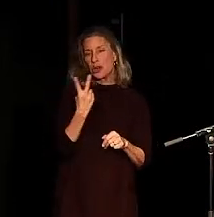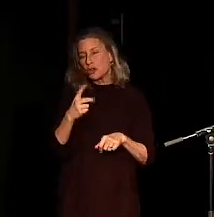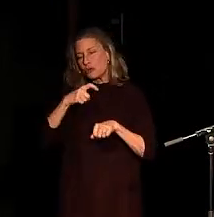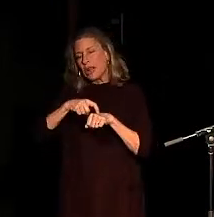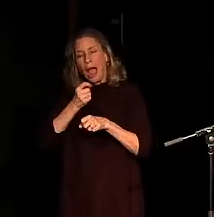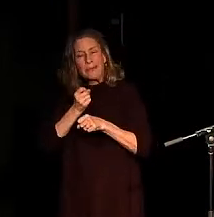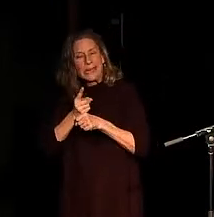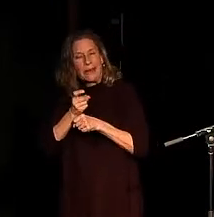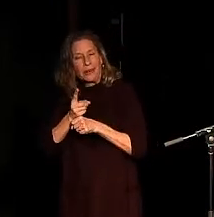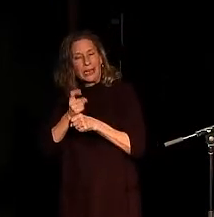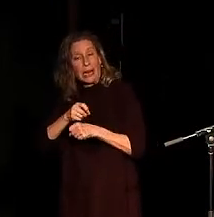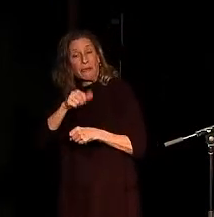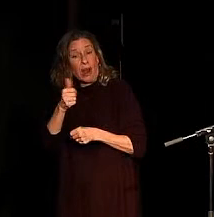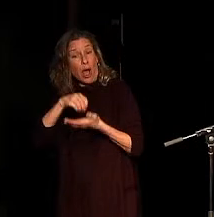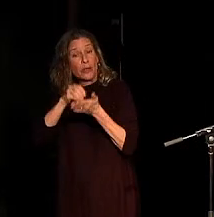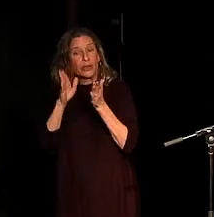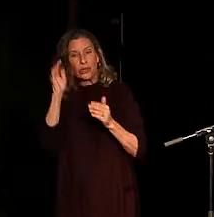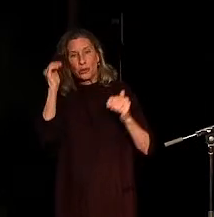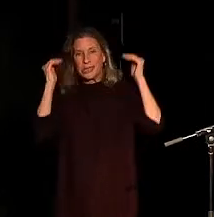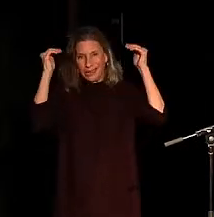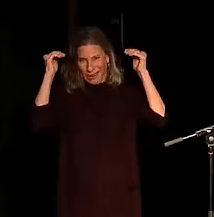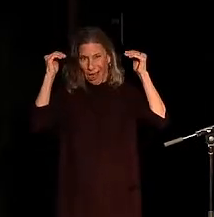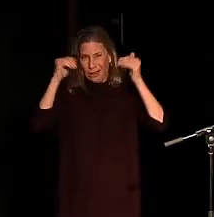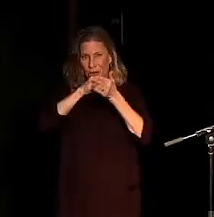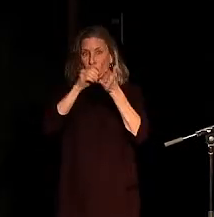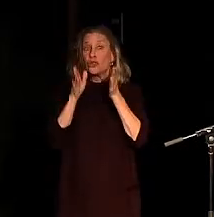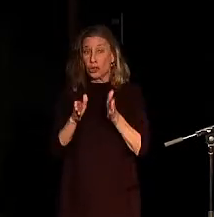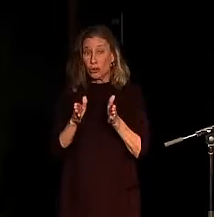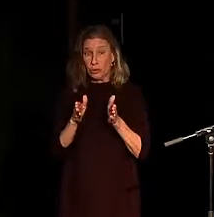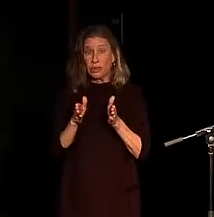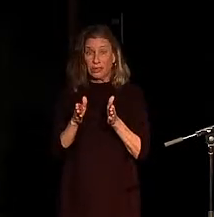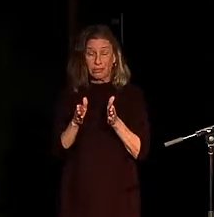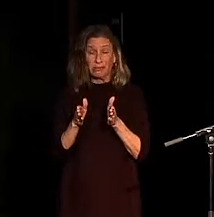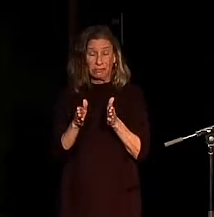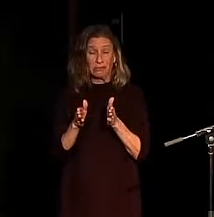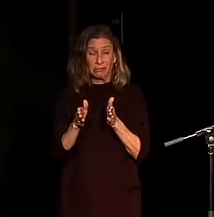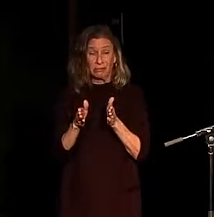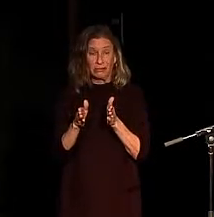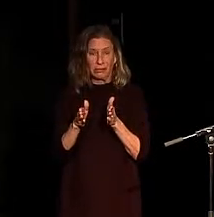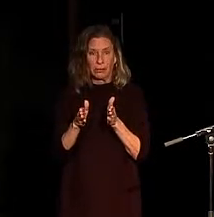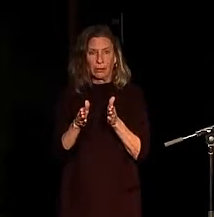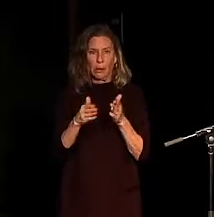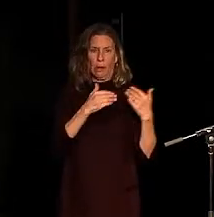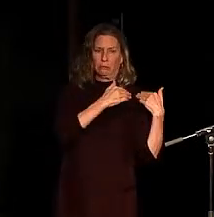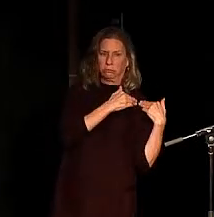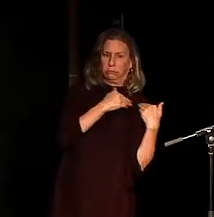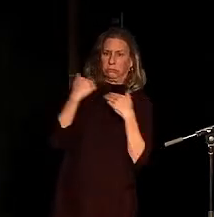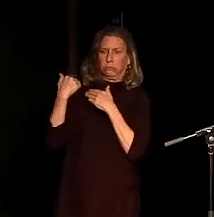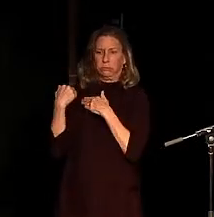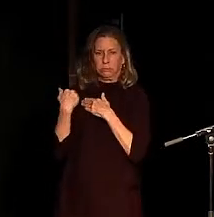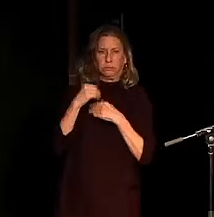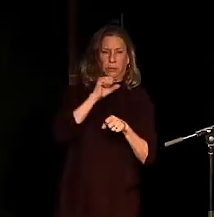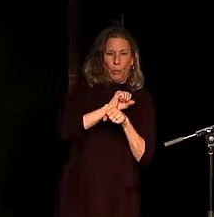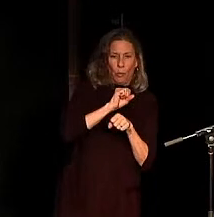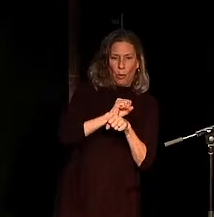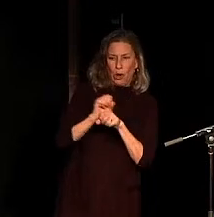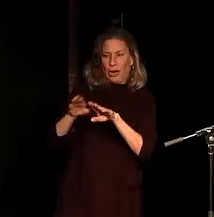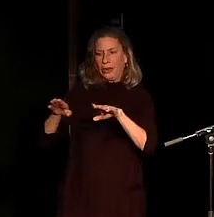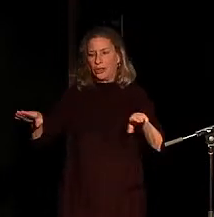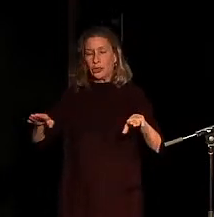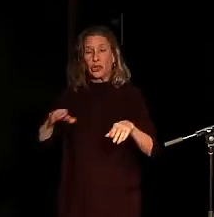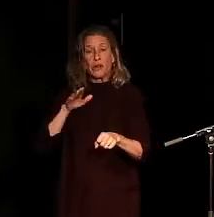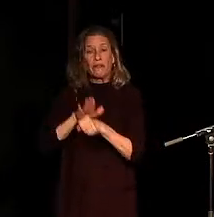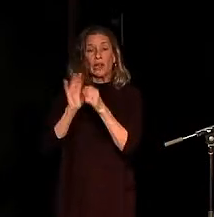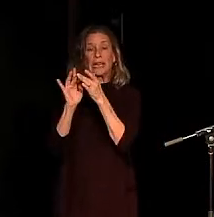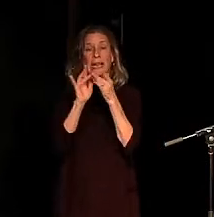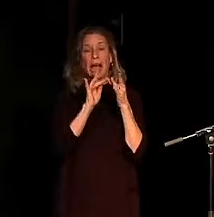And then for other students, especially adult learners who are juggling lots of different commitments, it may be that a fully